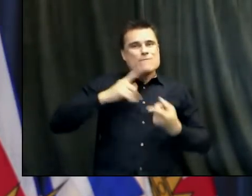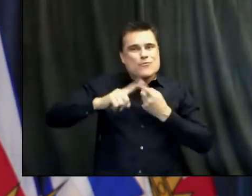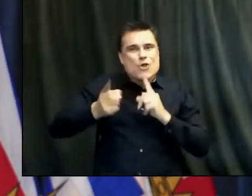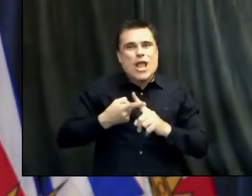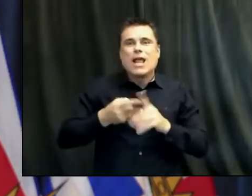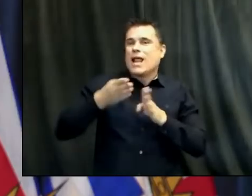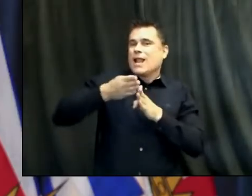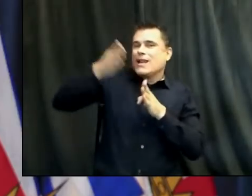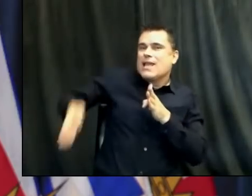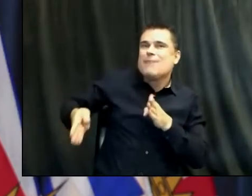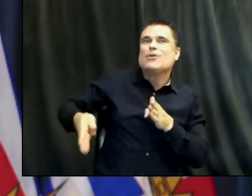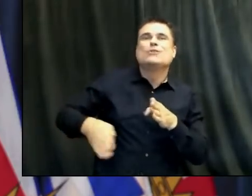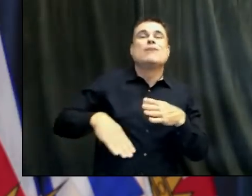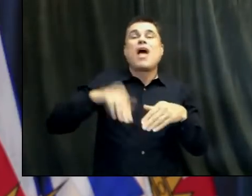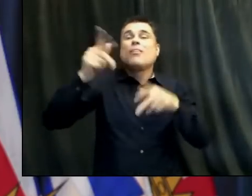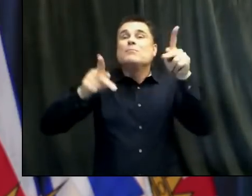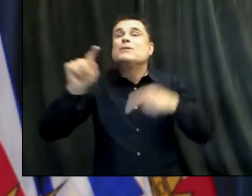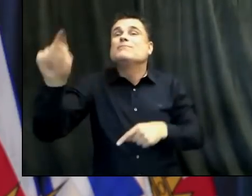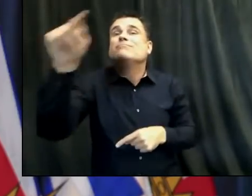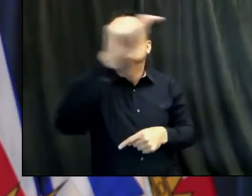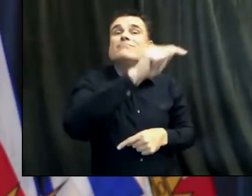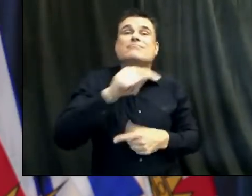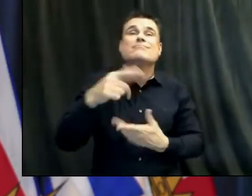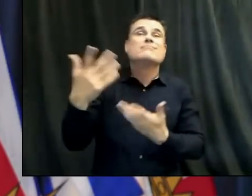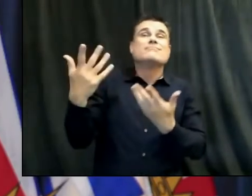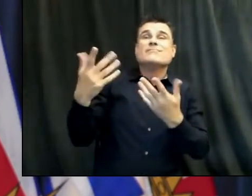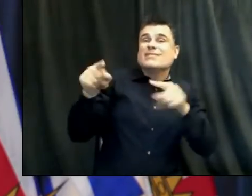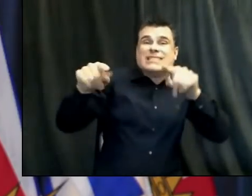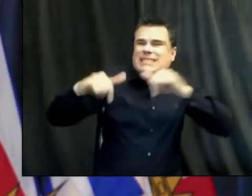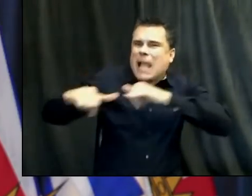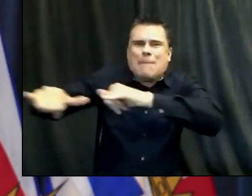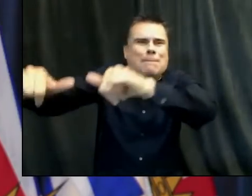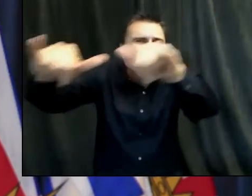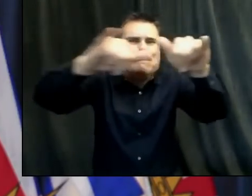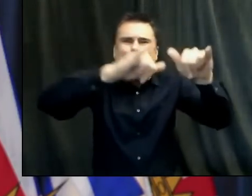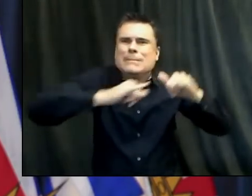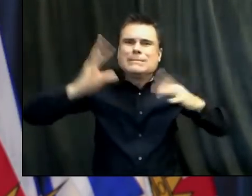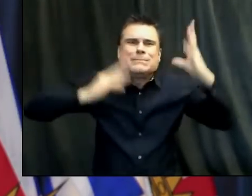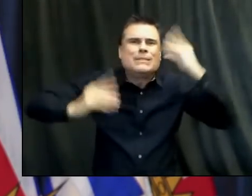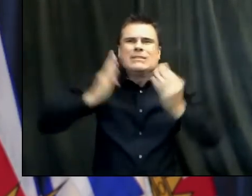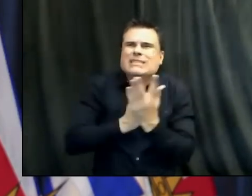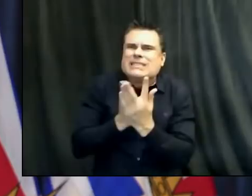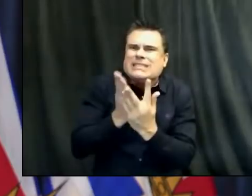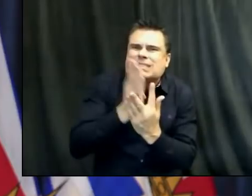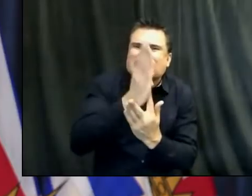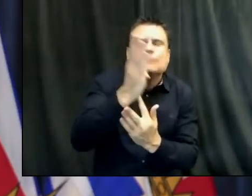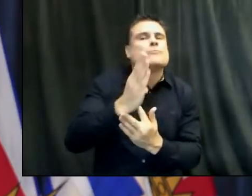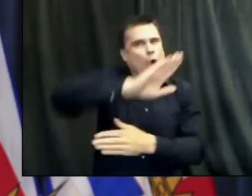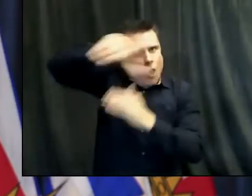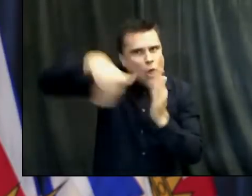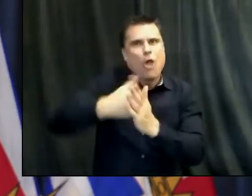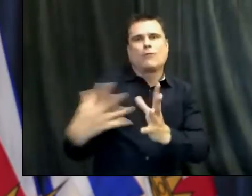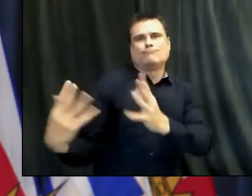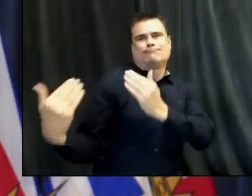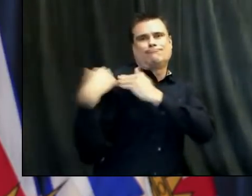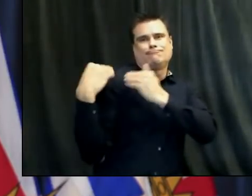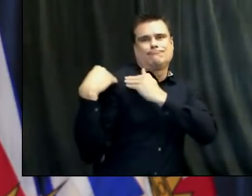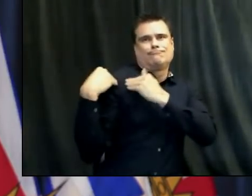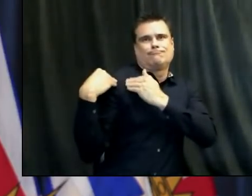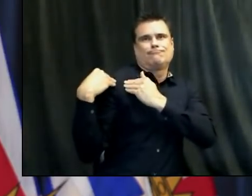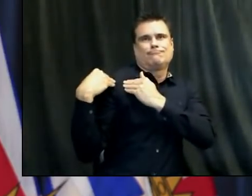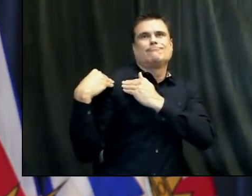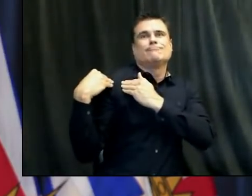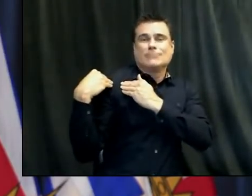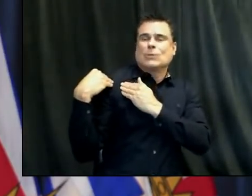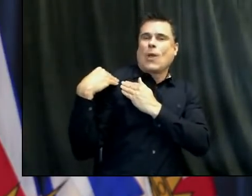are doing. And in this, let's find seasonal joy and comfort in knowing that on our own and by working together, we can make the